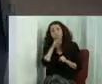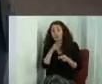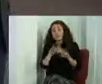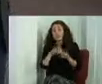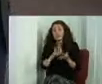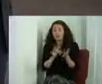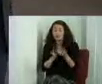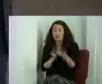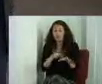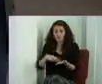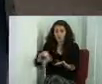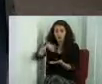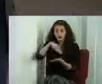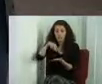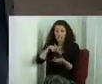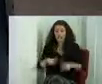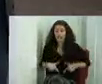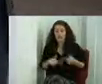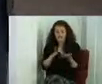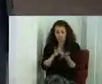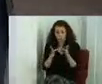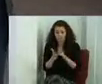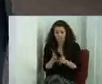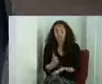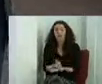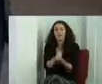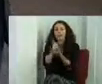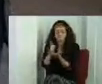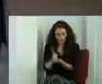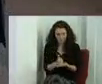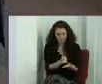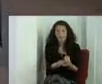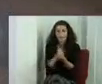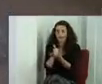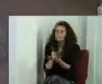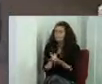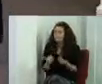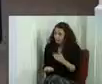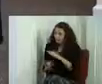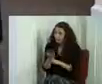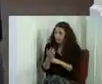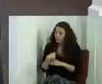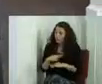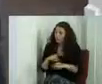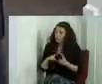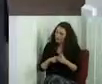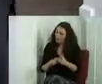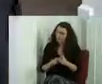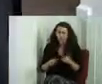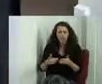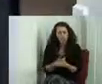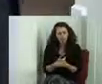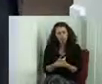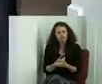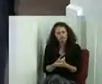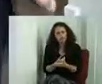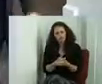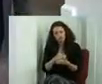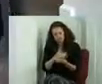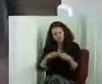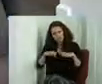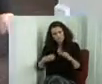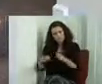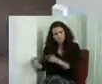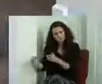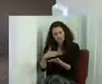living Christ. Amen. So this morning I begin a new sermon series that will